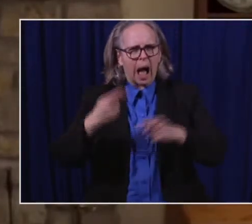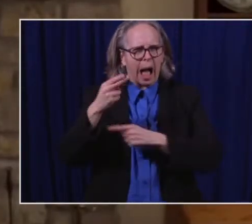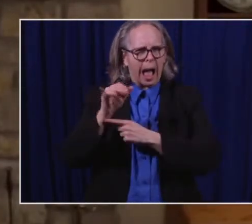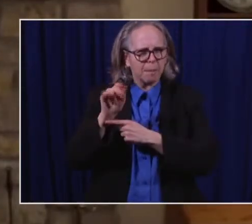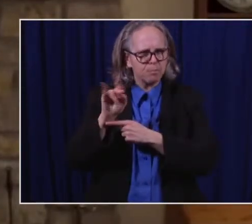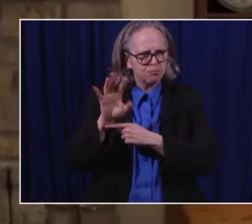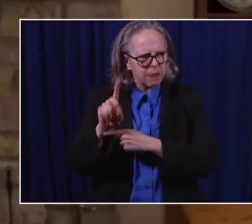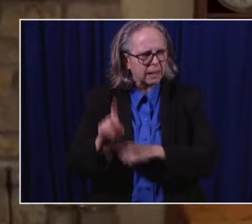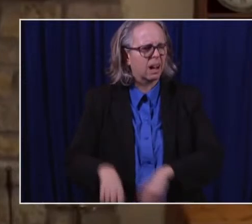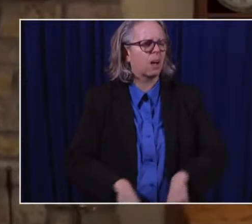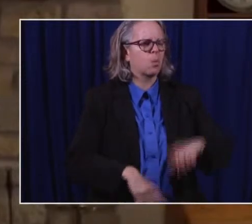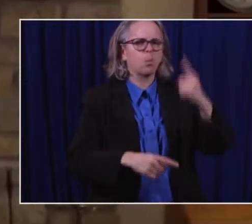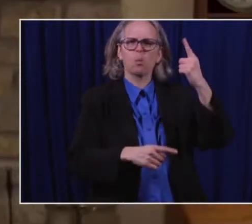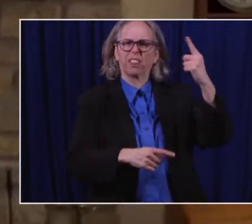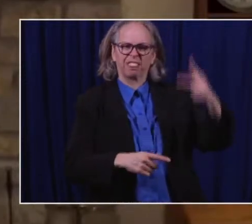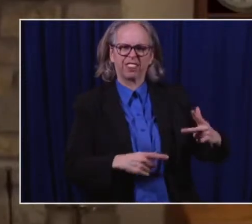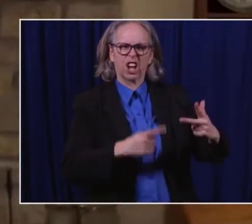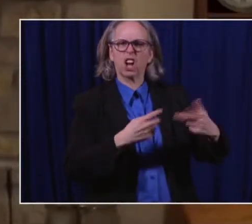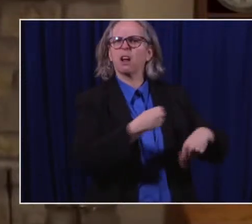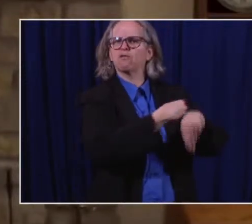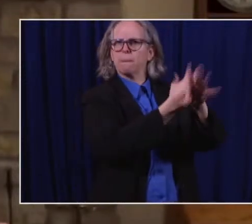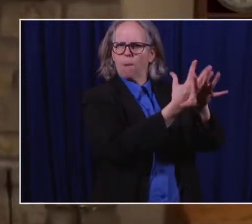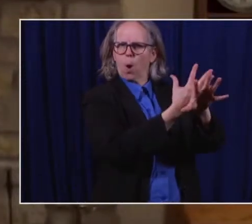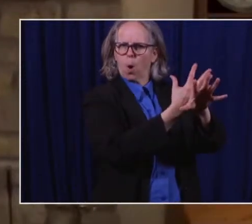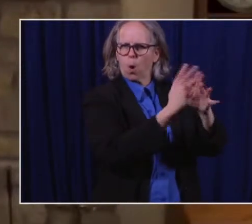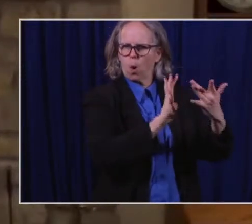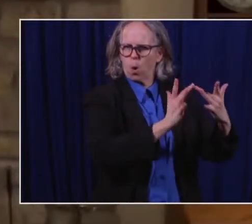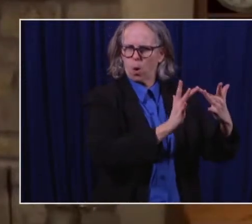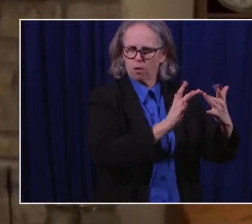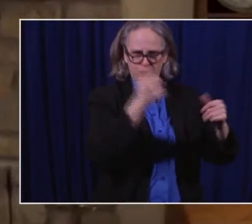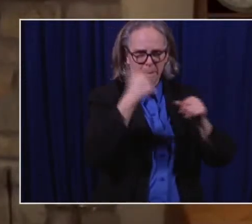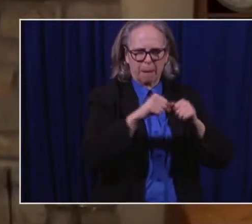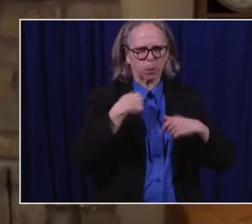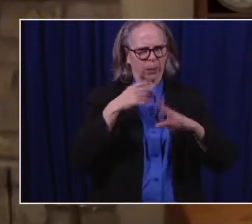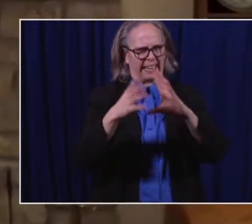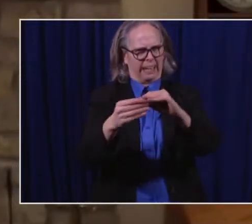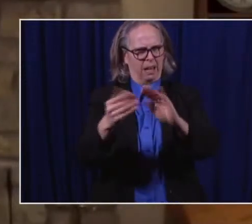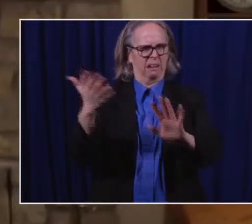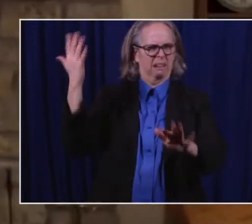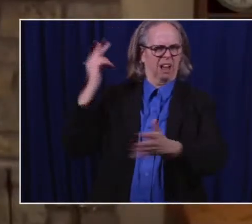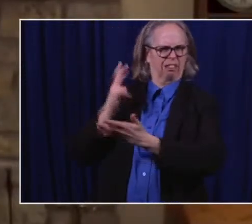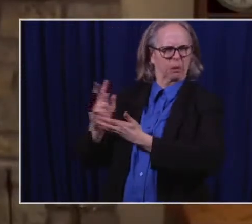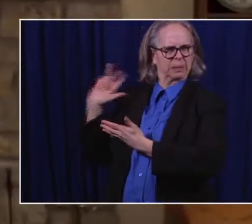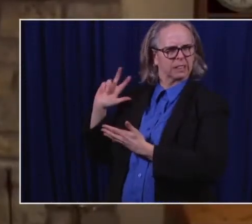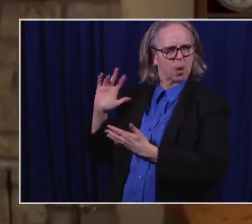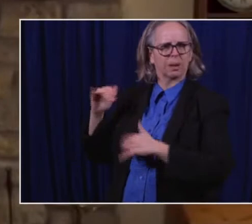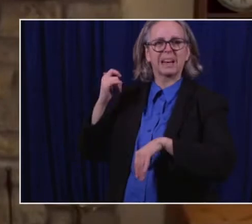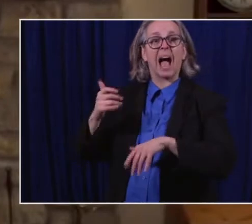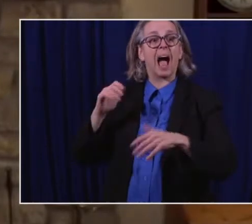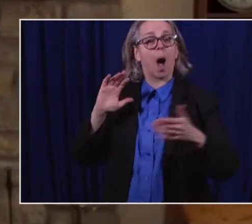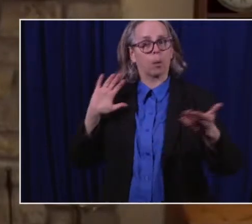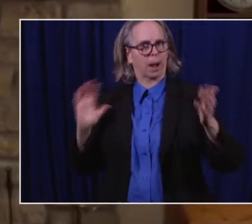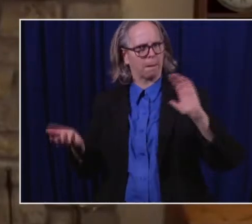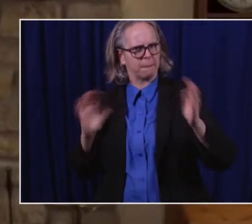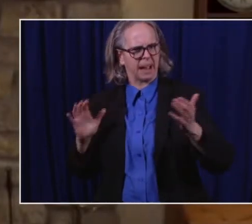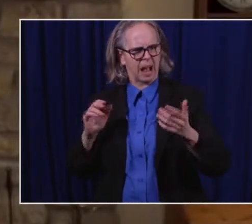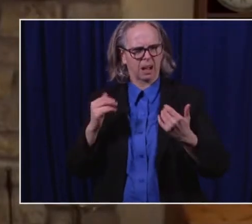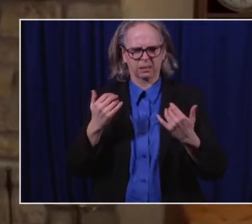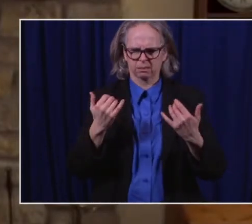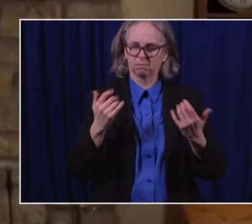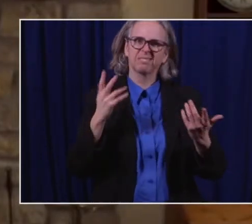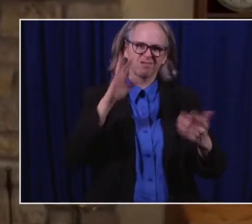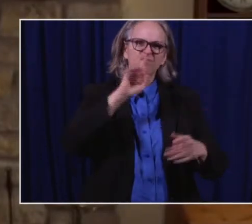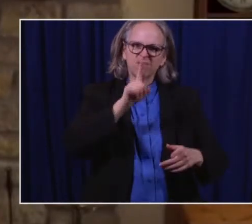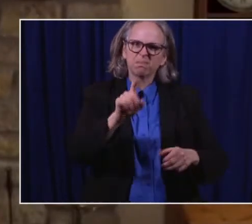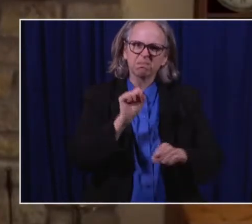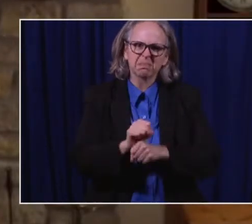hybrid, remote part of the week and in-person part of the week. You'll see that I think in anticipation of the